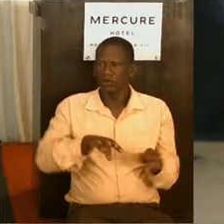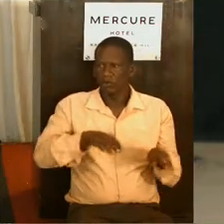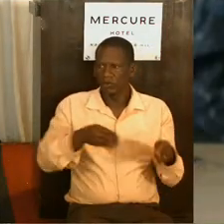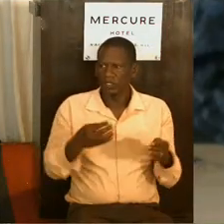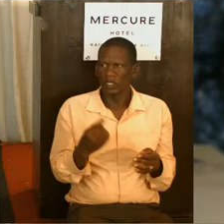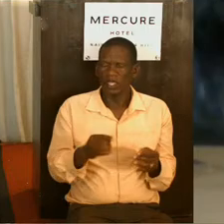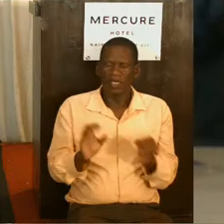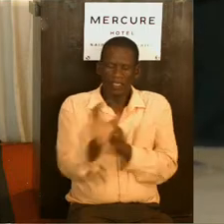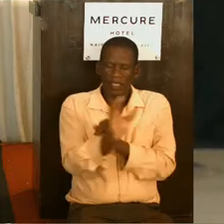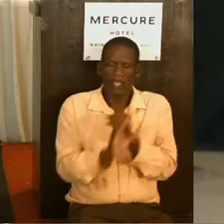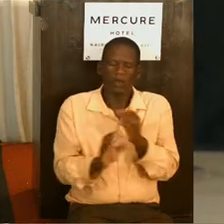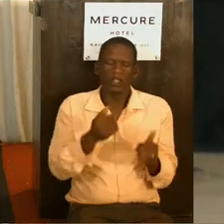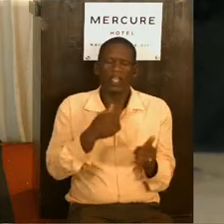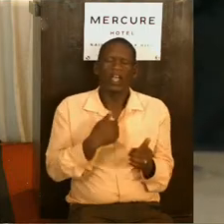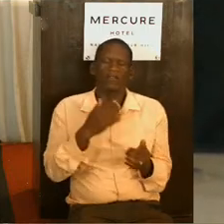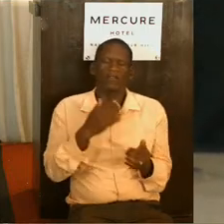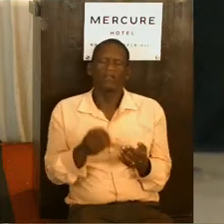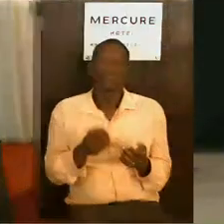foreign